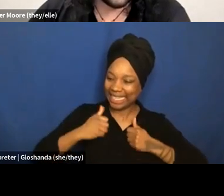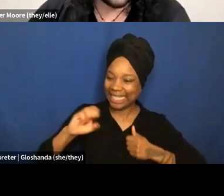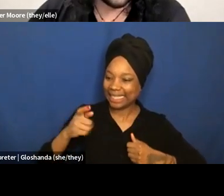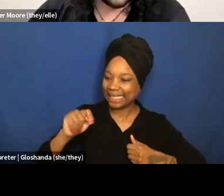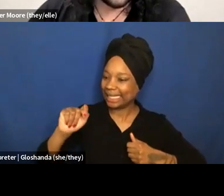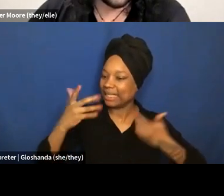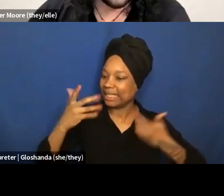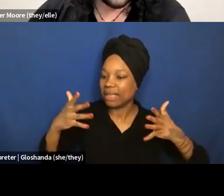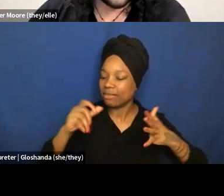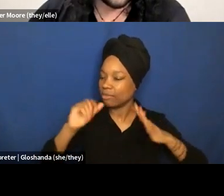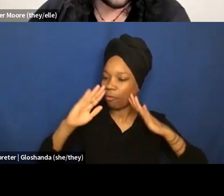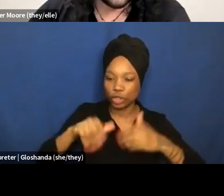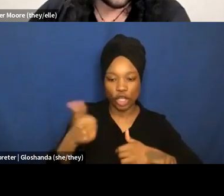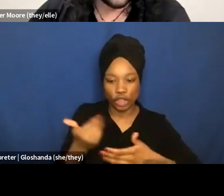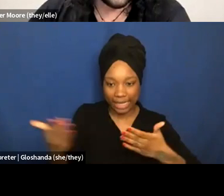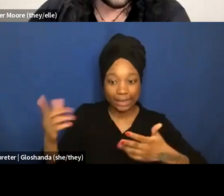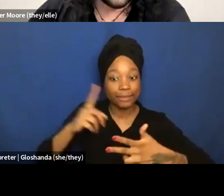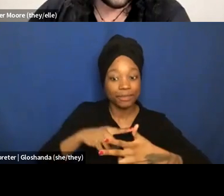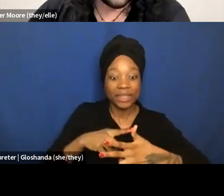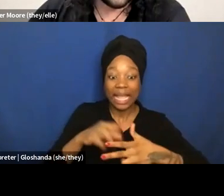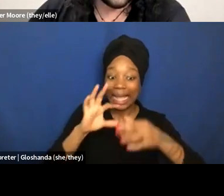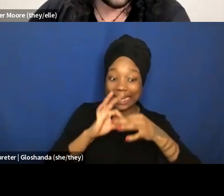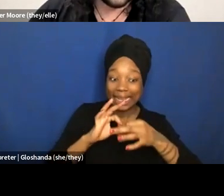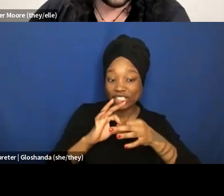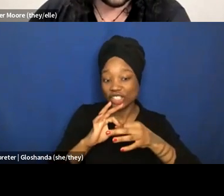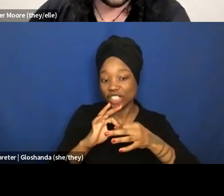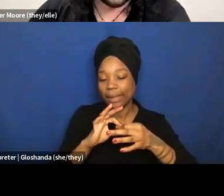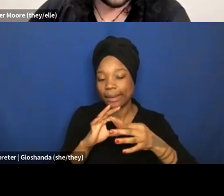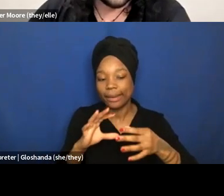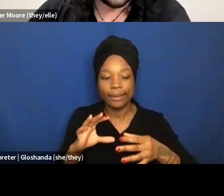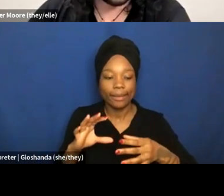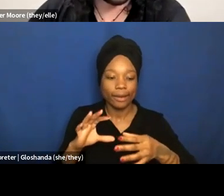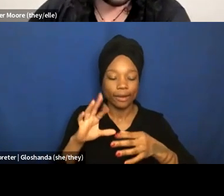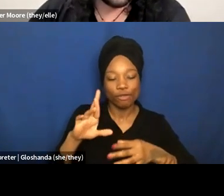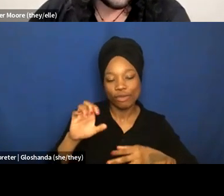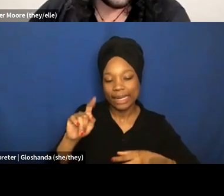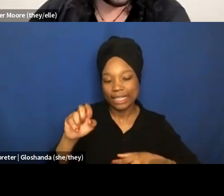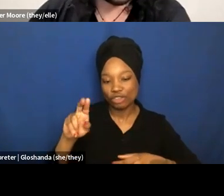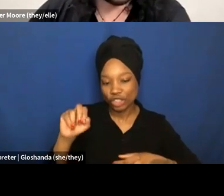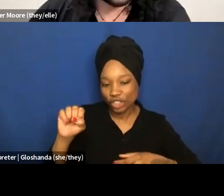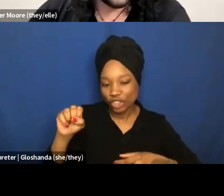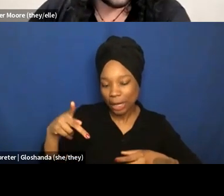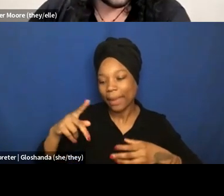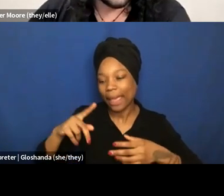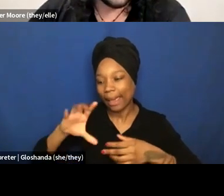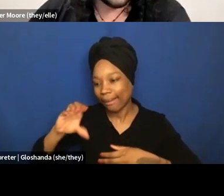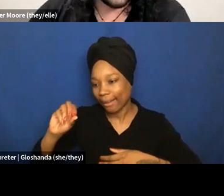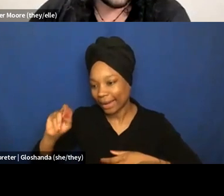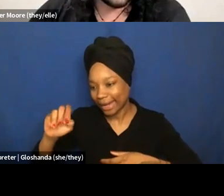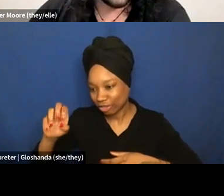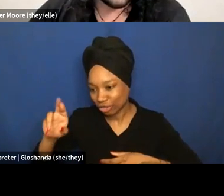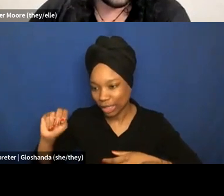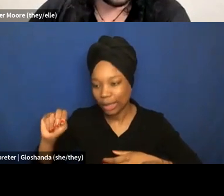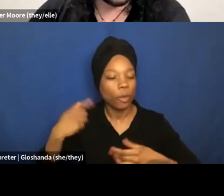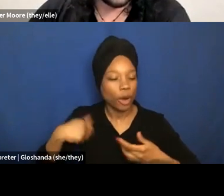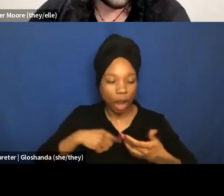else. Connection, relationship, we're already talking a lot about that. So I'll just leave it there. This is also where hope as a discipline comes